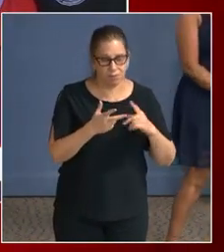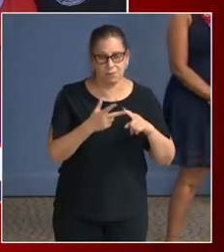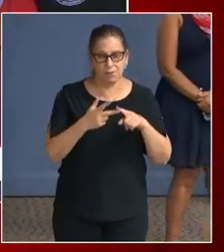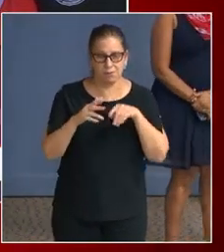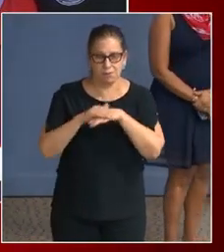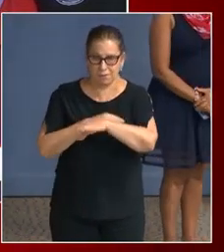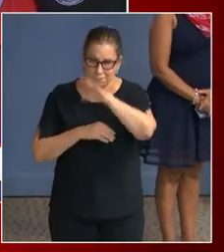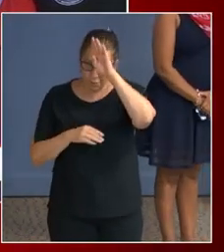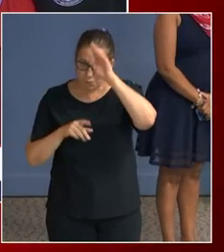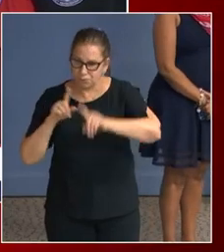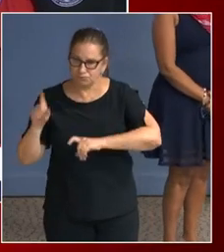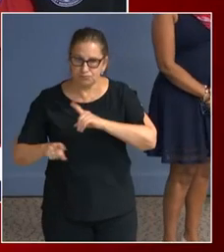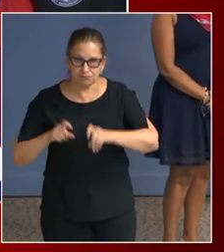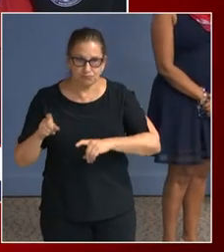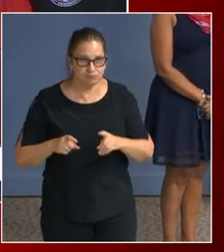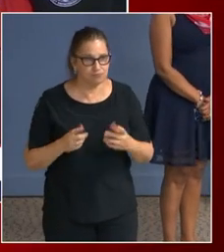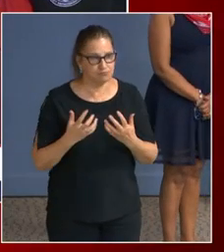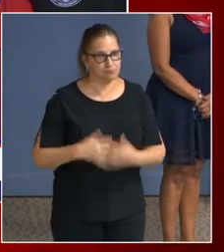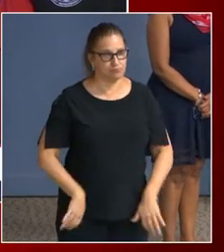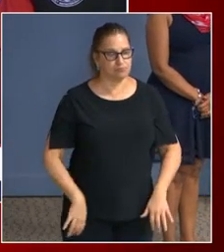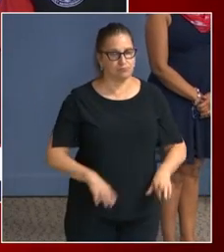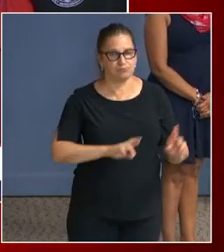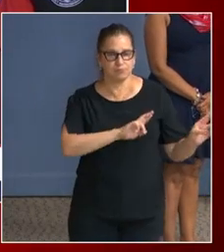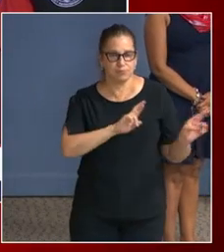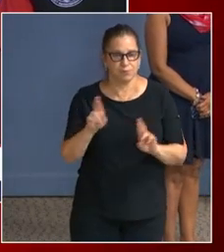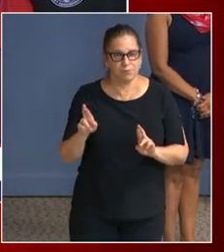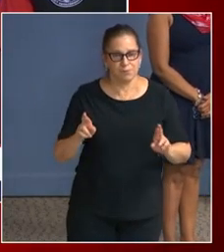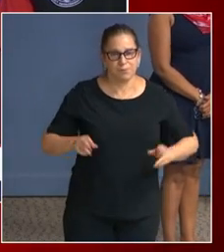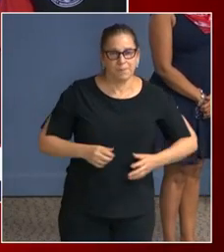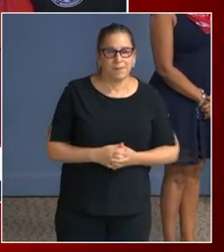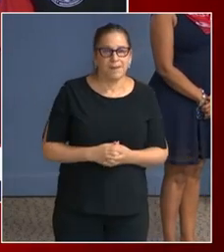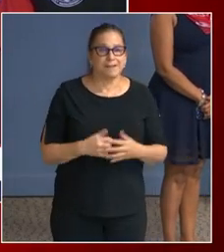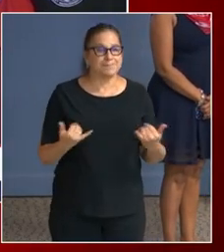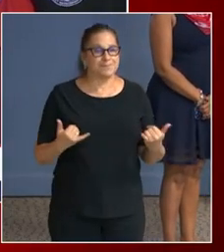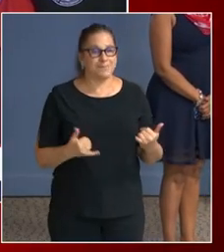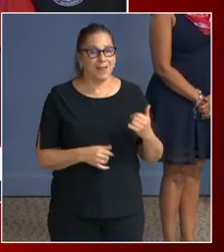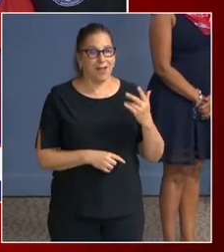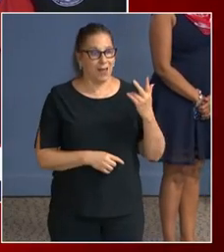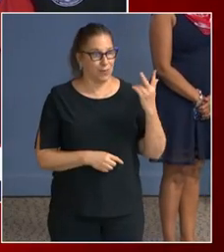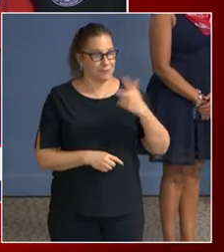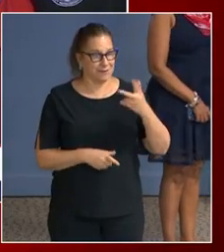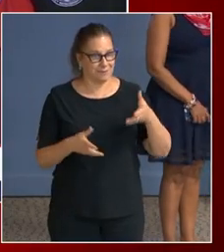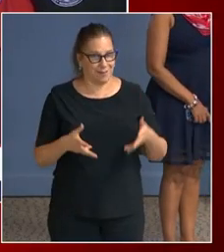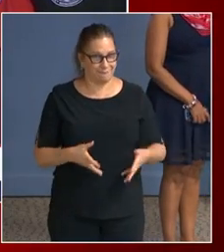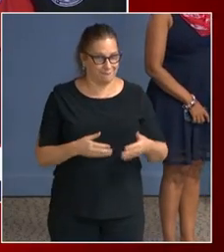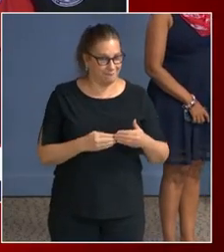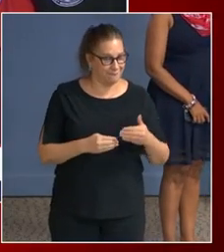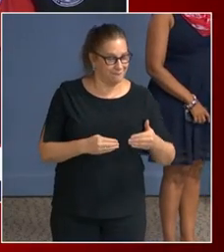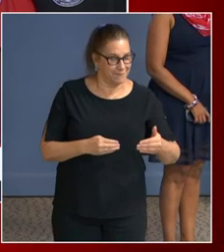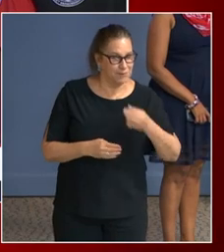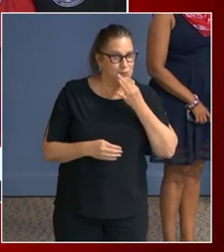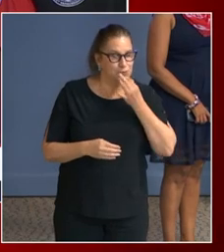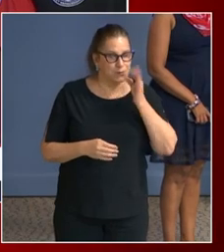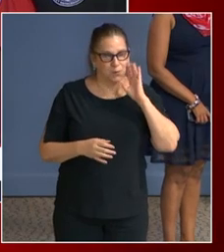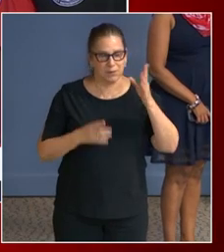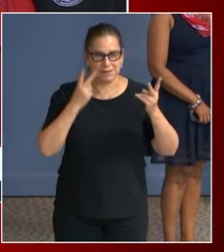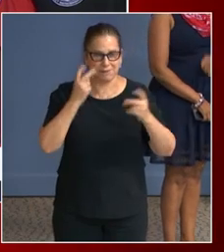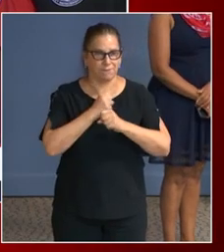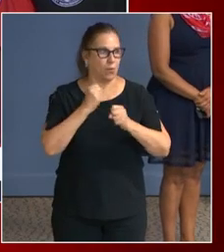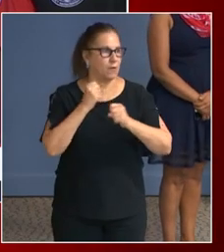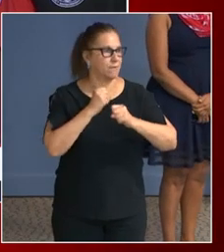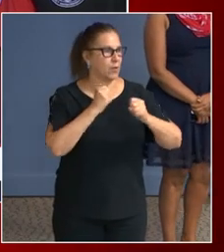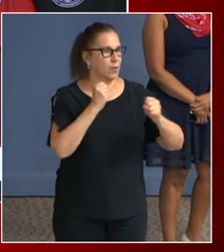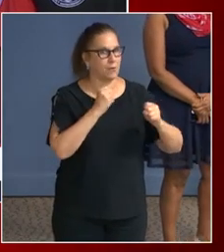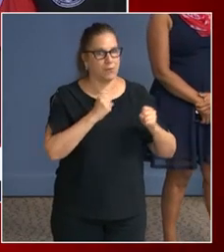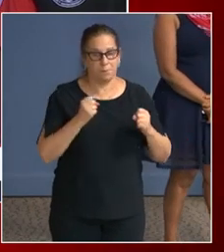While Independence Day is still 3 days away, the fireworks have already begun. And the injuries that these many illegal fireworks